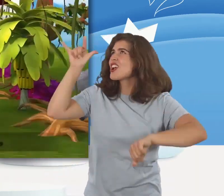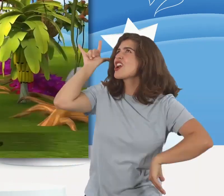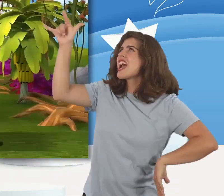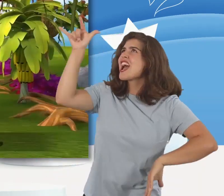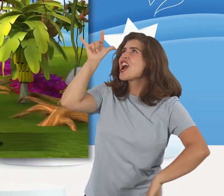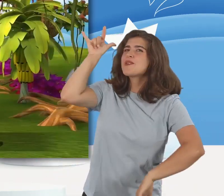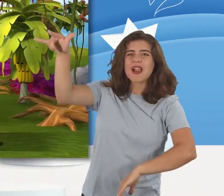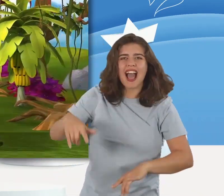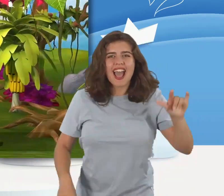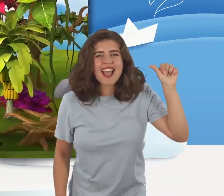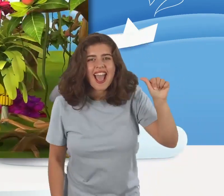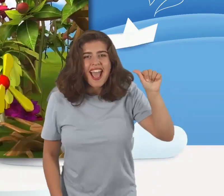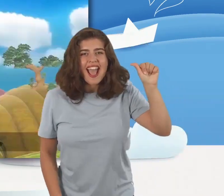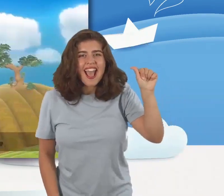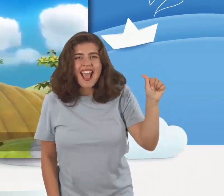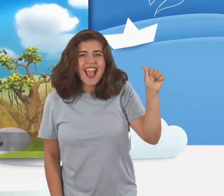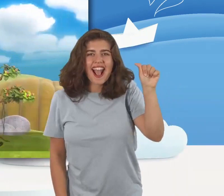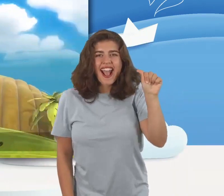A is for airplane,